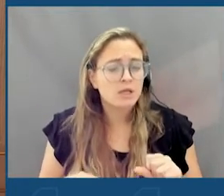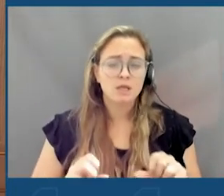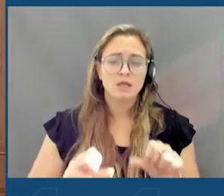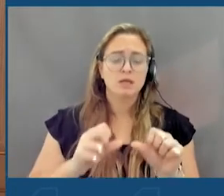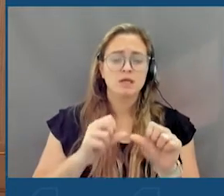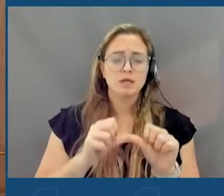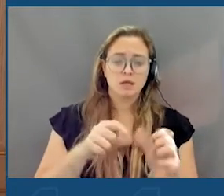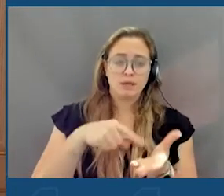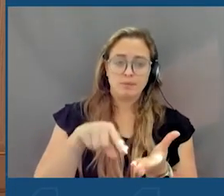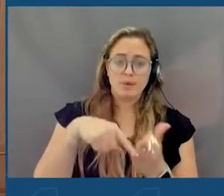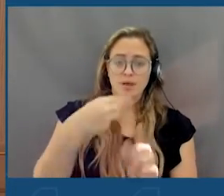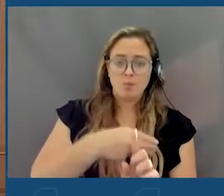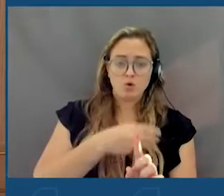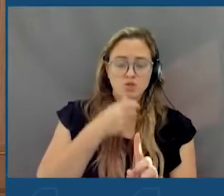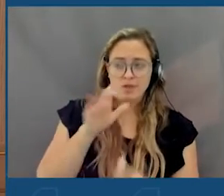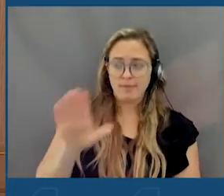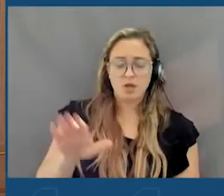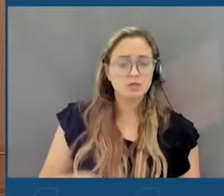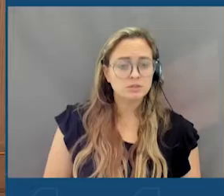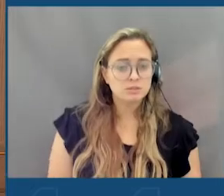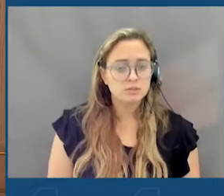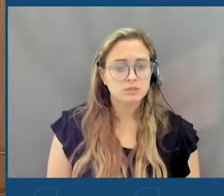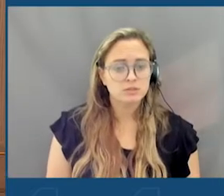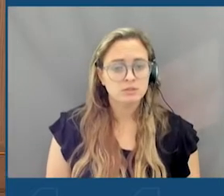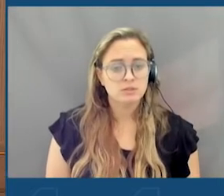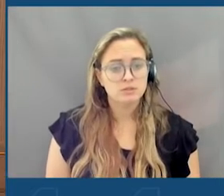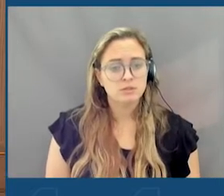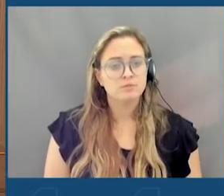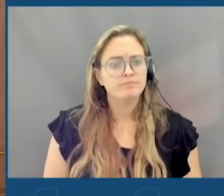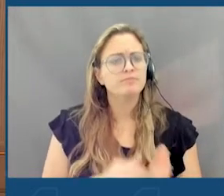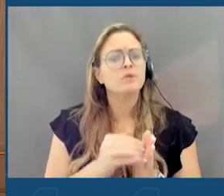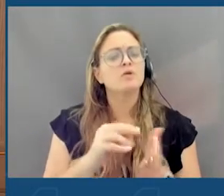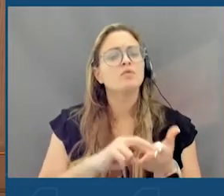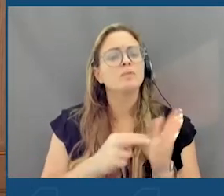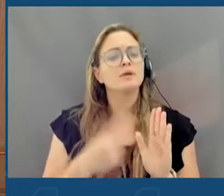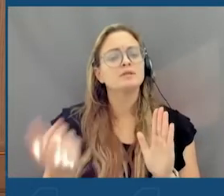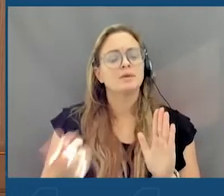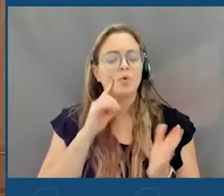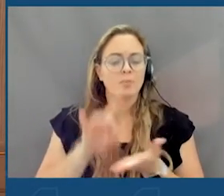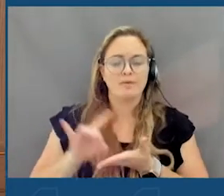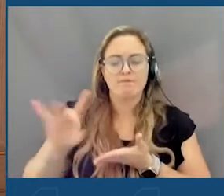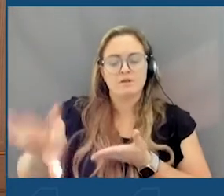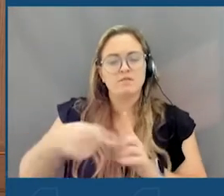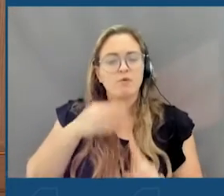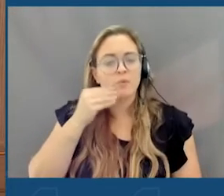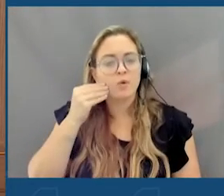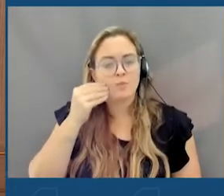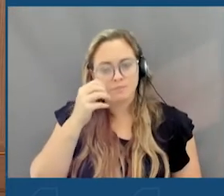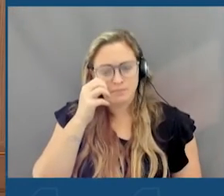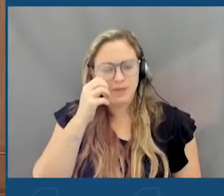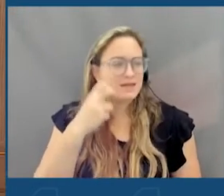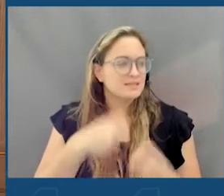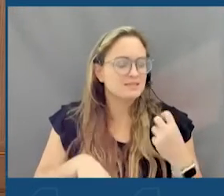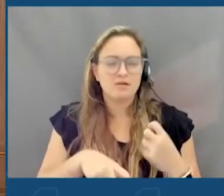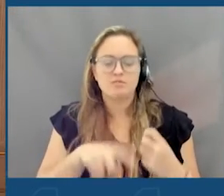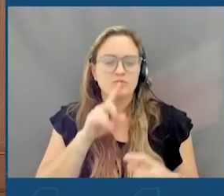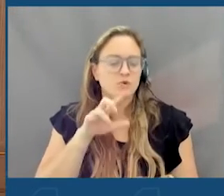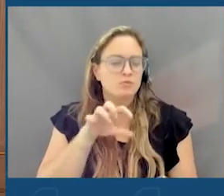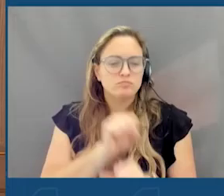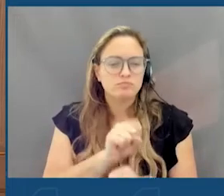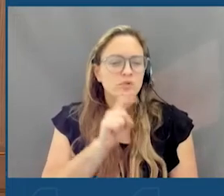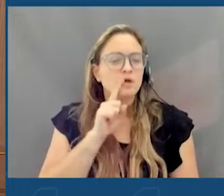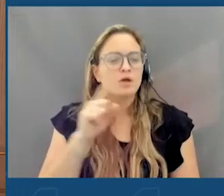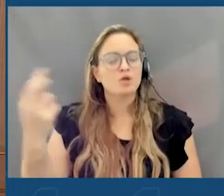longer belongs to them. And it often means someone being evicted from their home. And it's hard to crack down on. The Attorney General will tell you this is why she